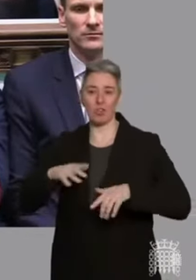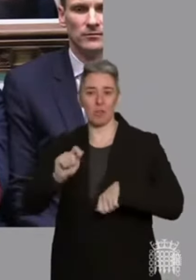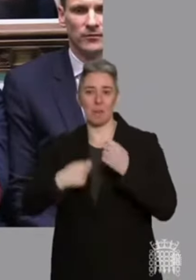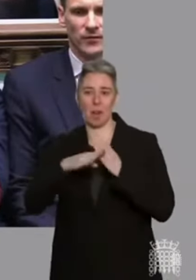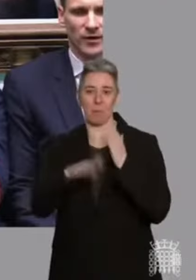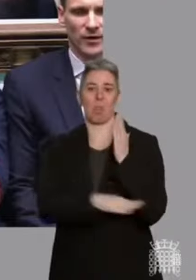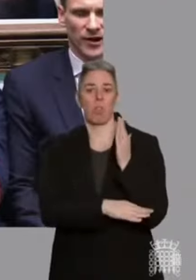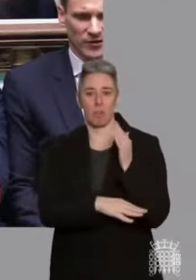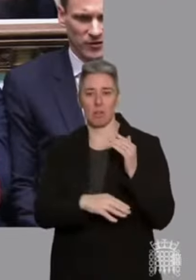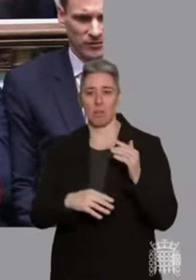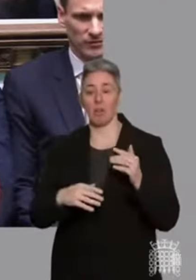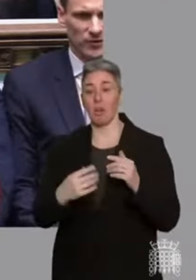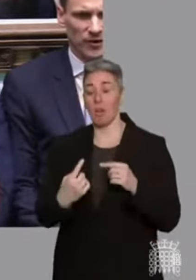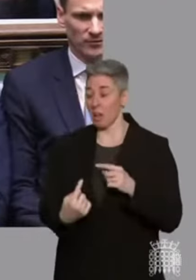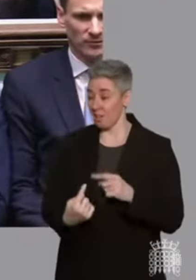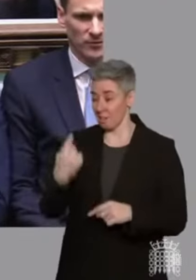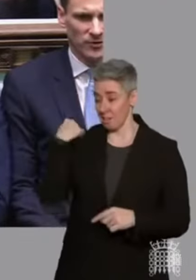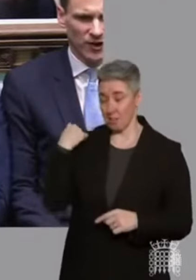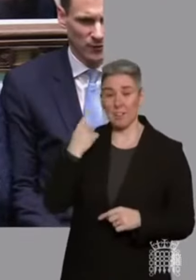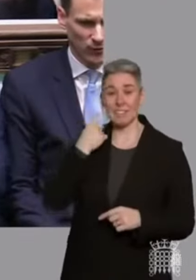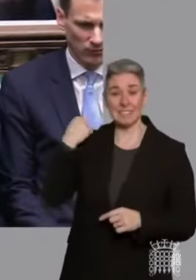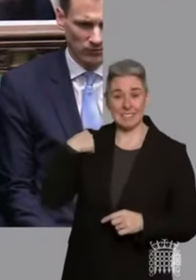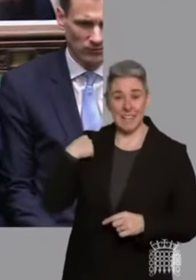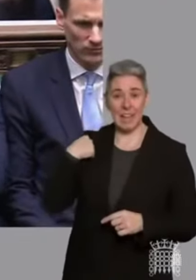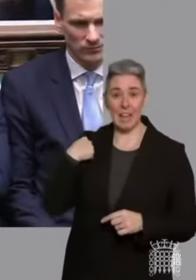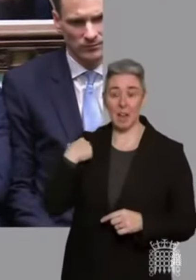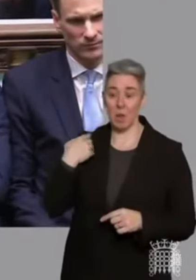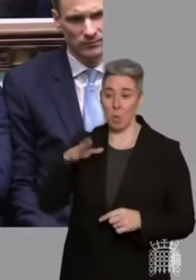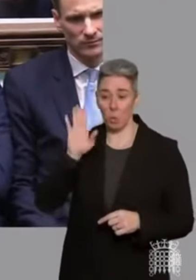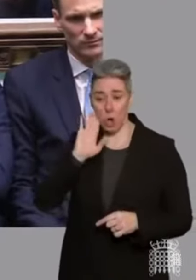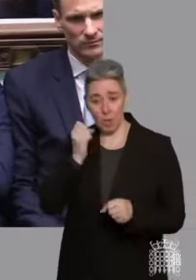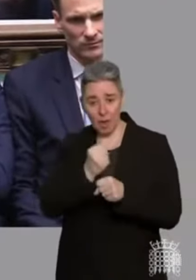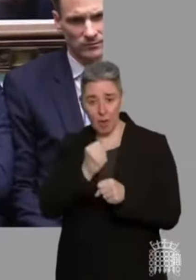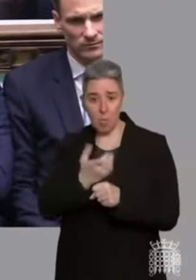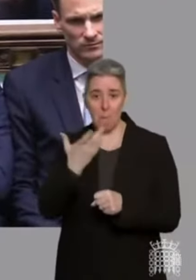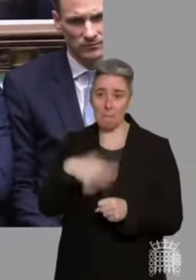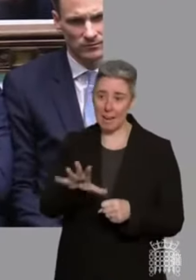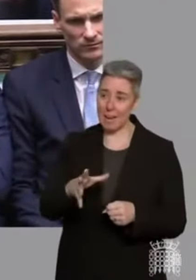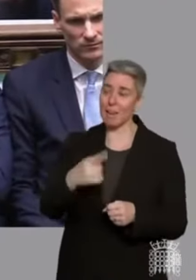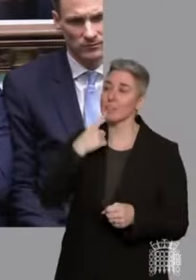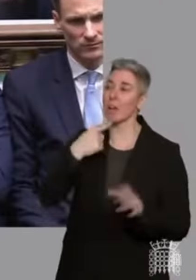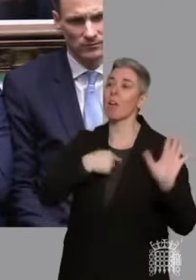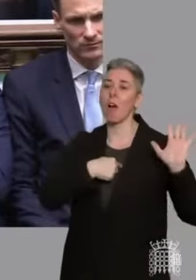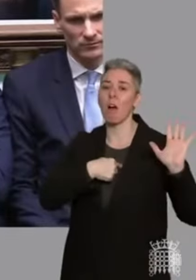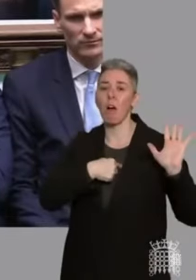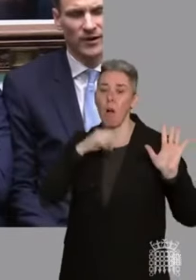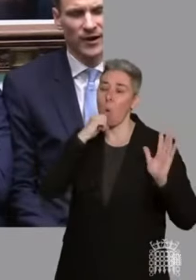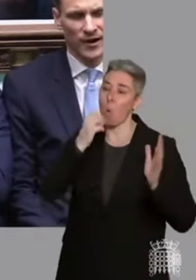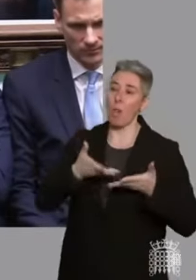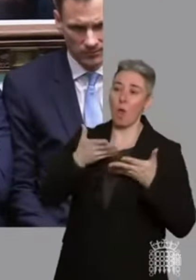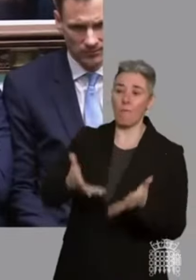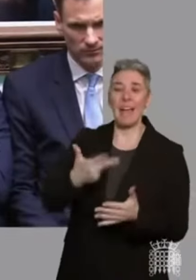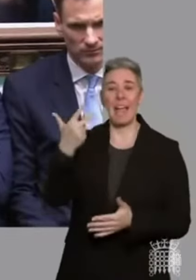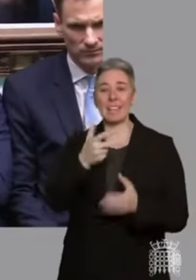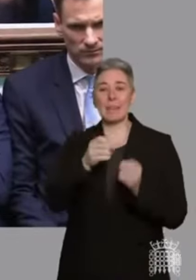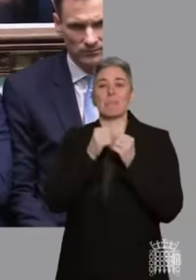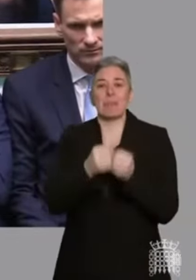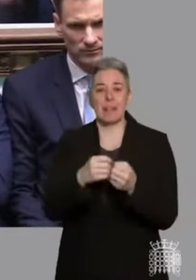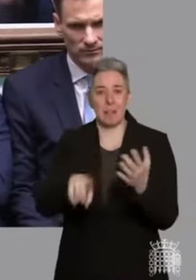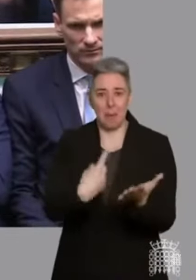territory in the Chagos Islands. This is money that belongs to our children and their children.